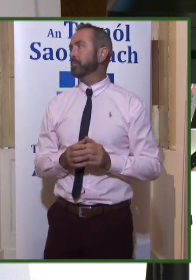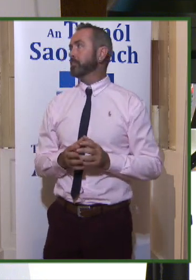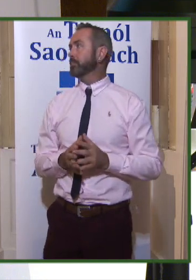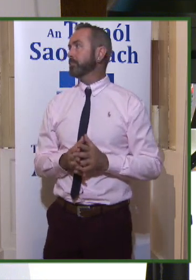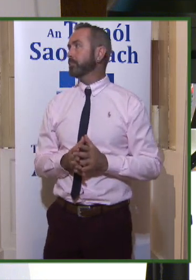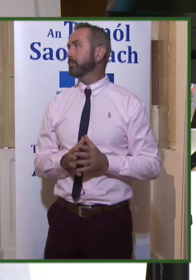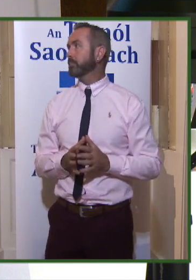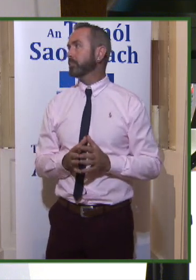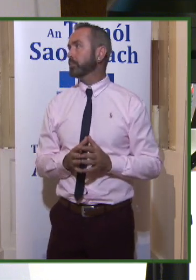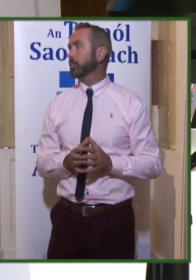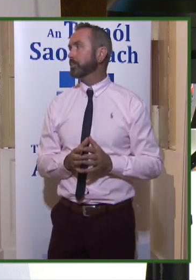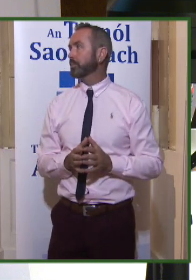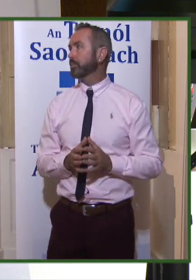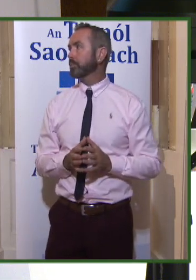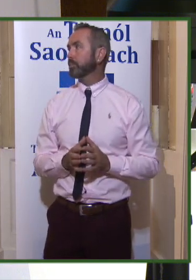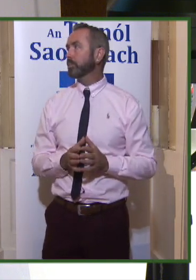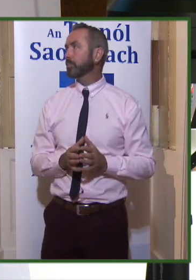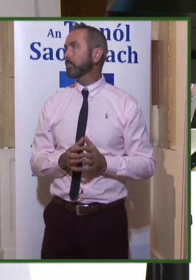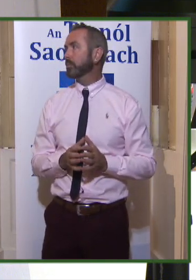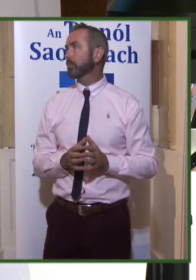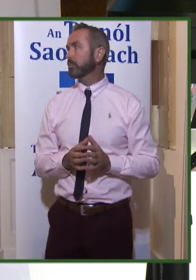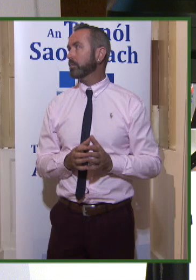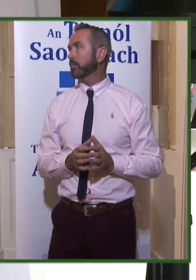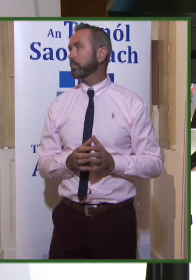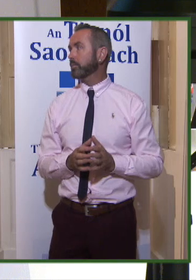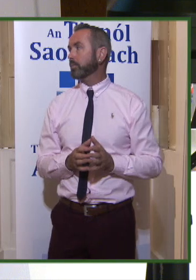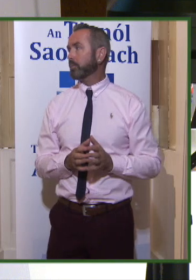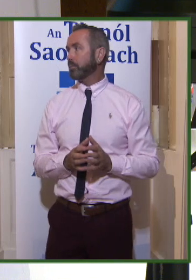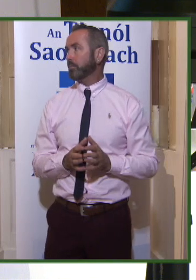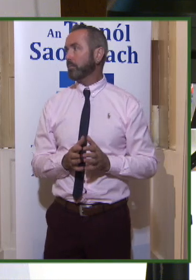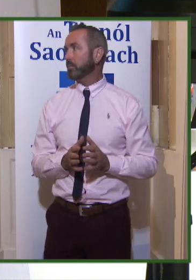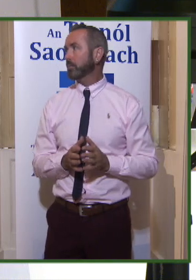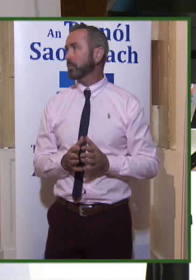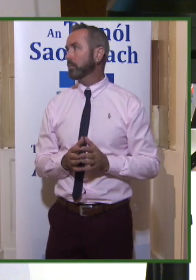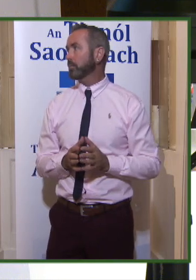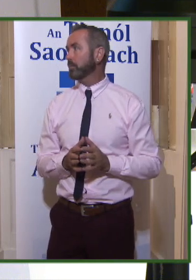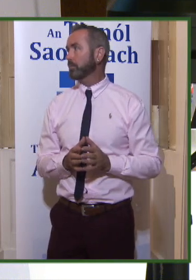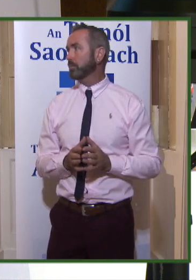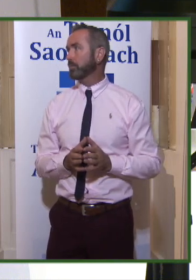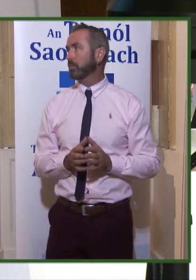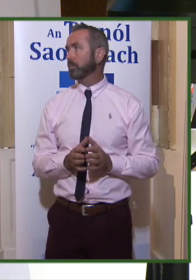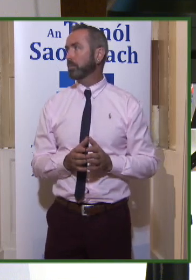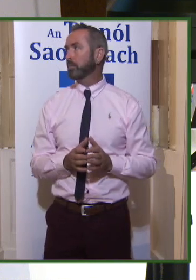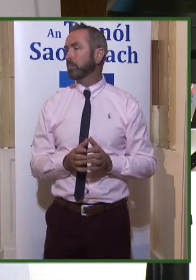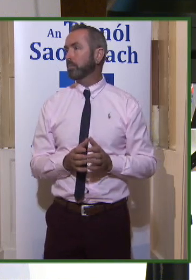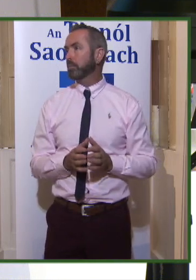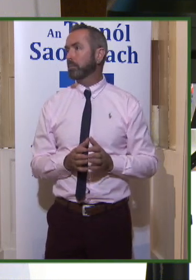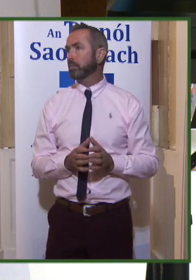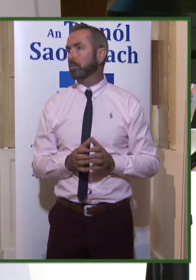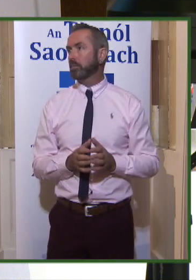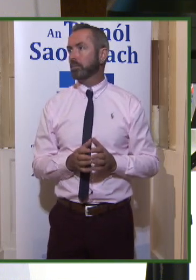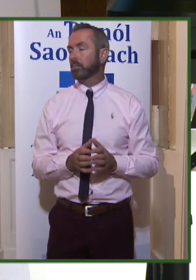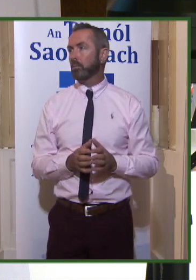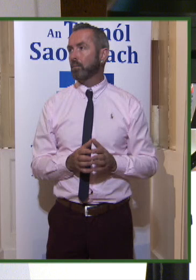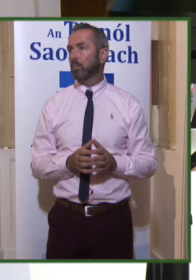the new Dublin Assembly. That they're included. Yeah. Okay. It's a specific proposal to give